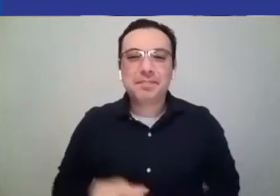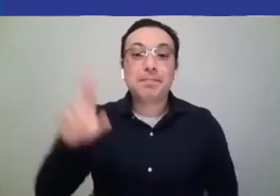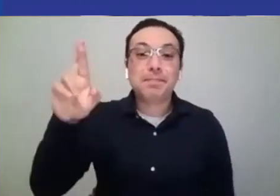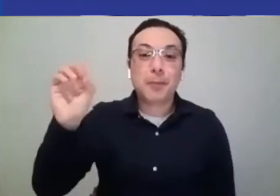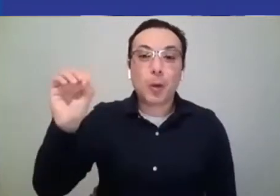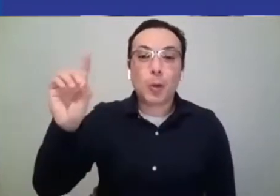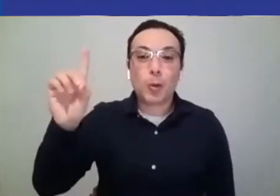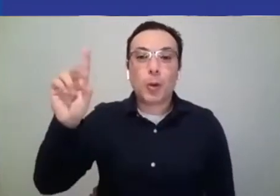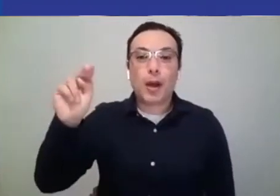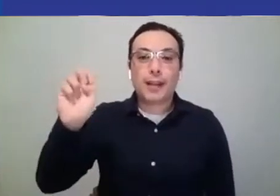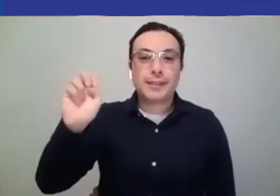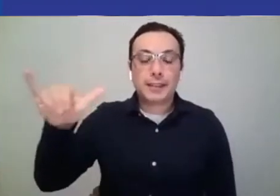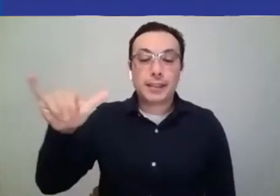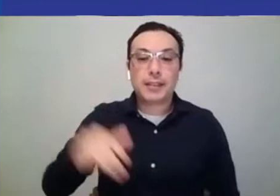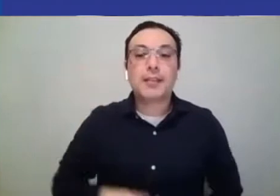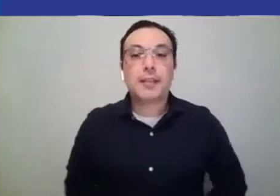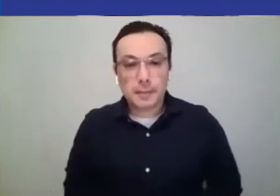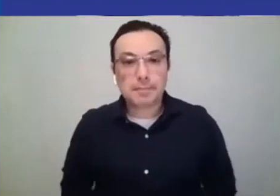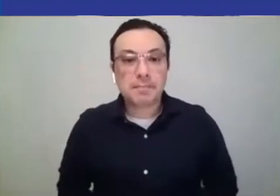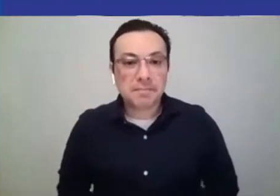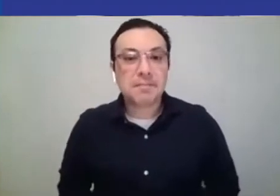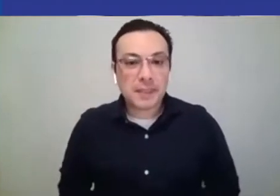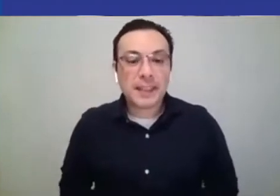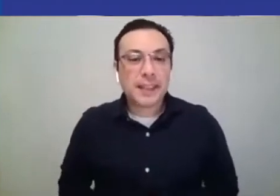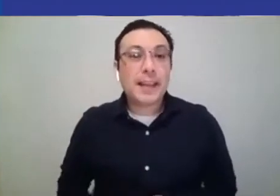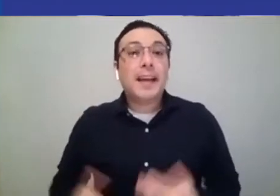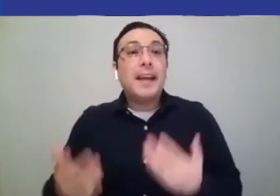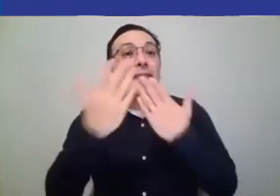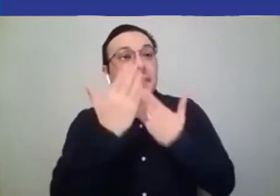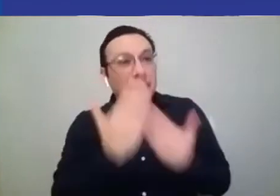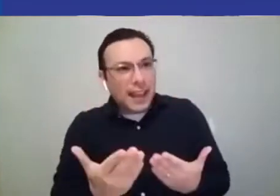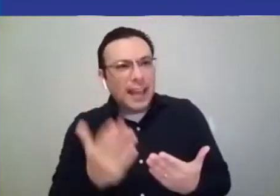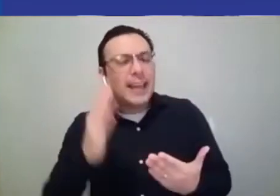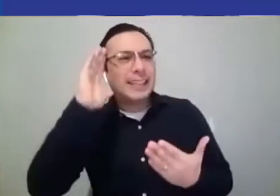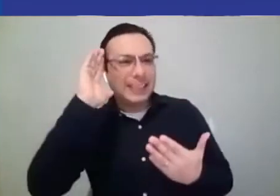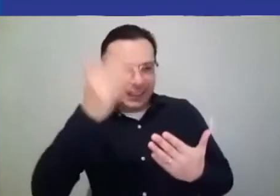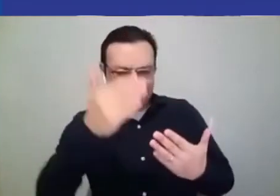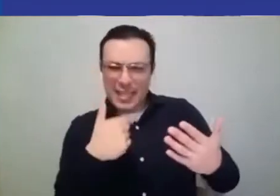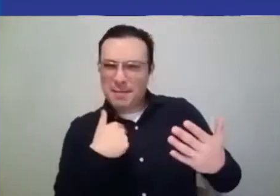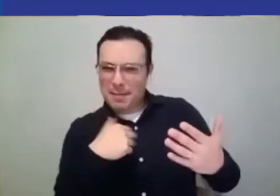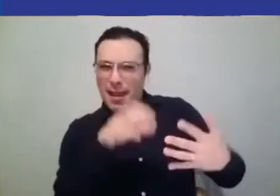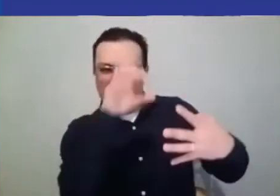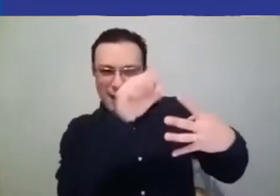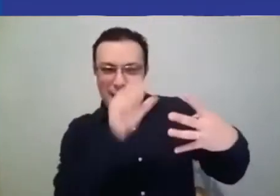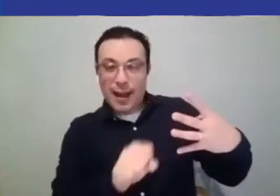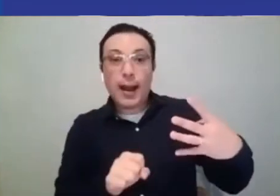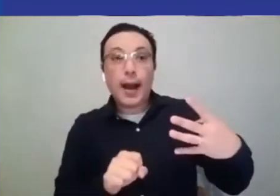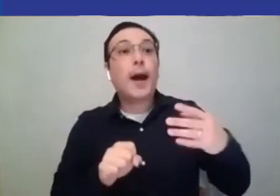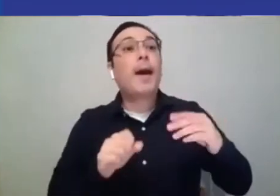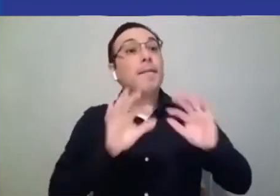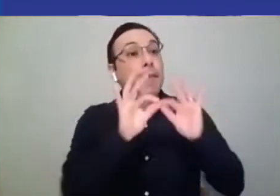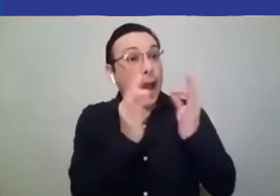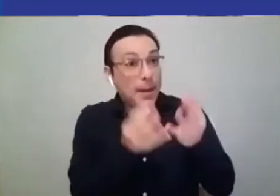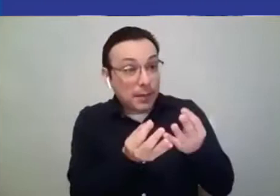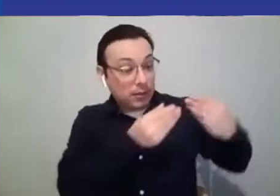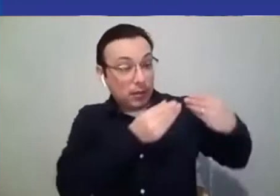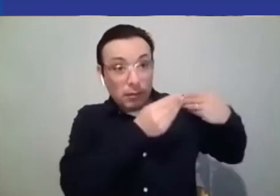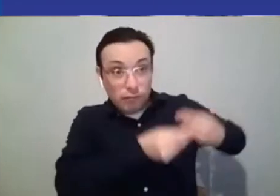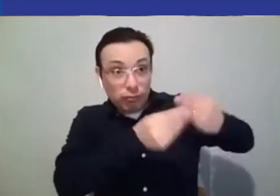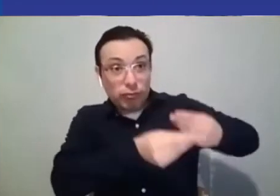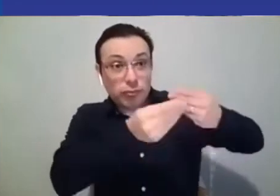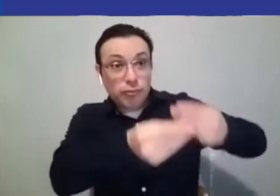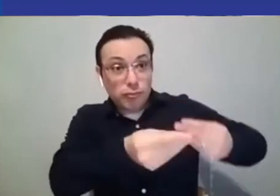go on. Thank you, Nicole. So what I'm hearing you say is certainly key attributes of social dance are